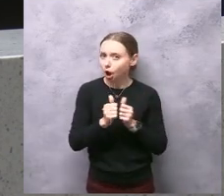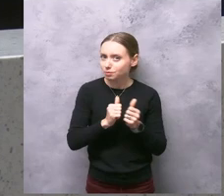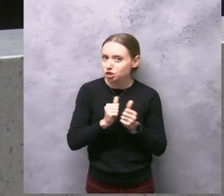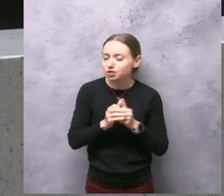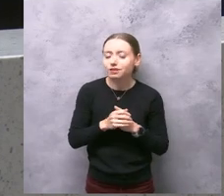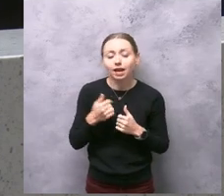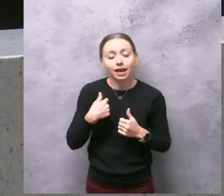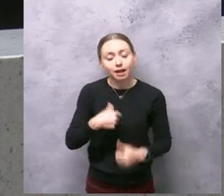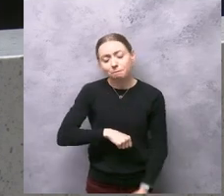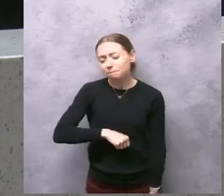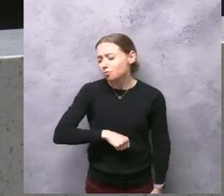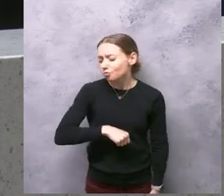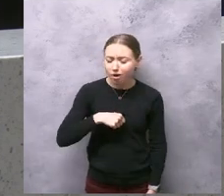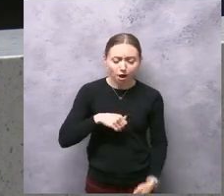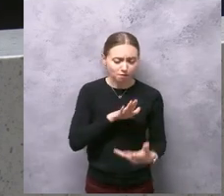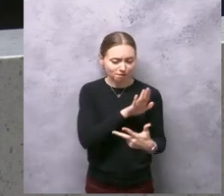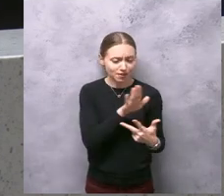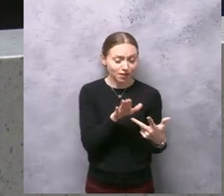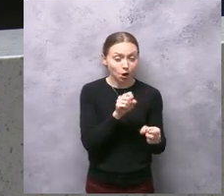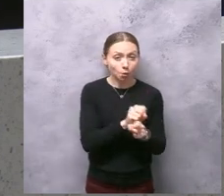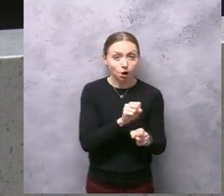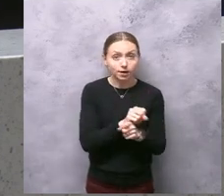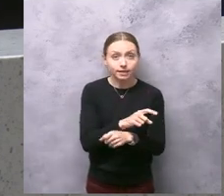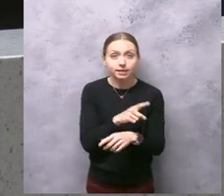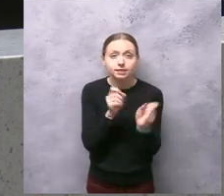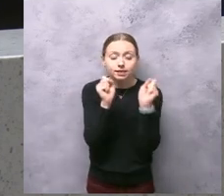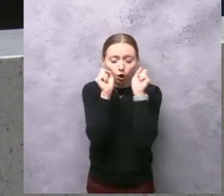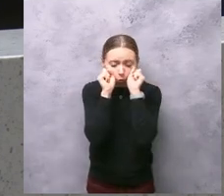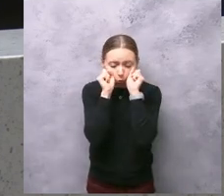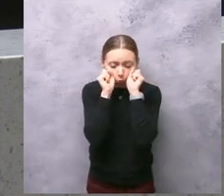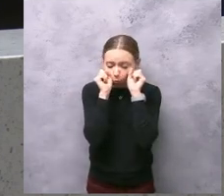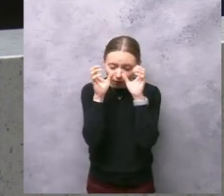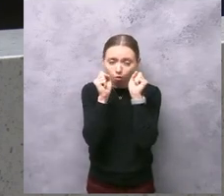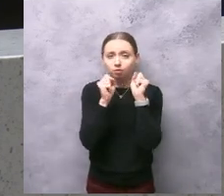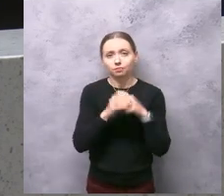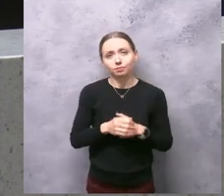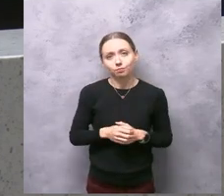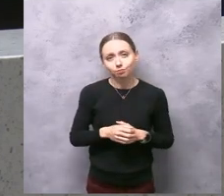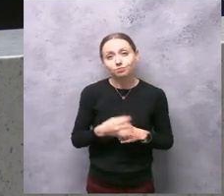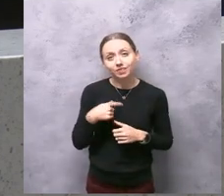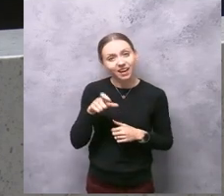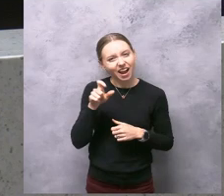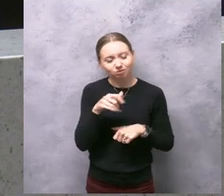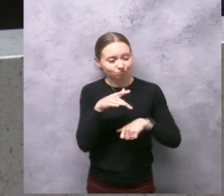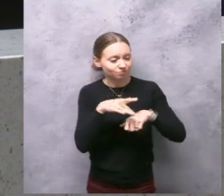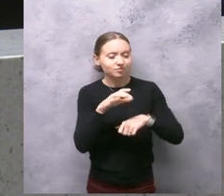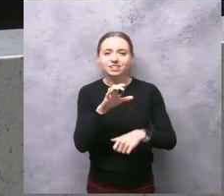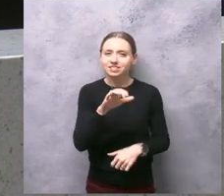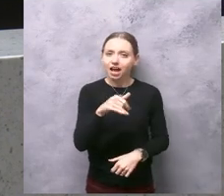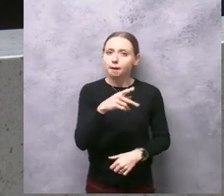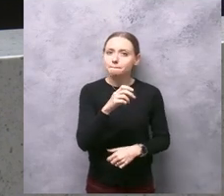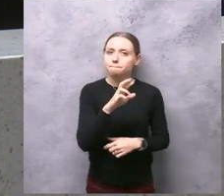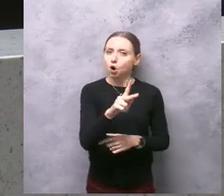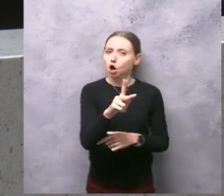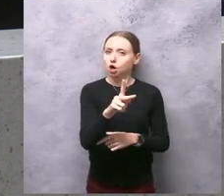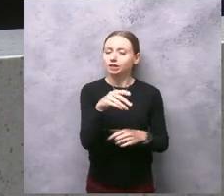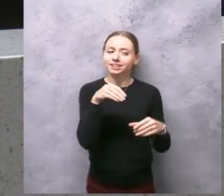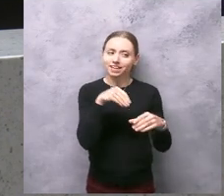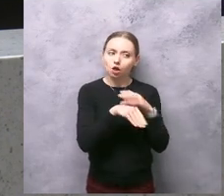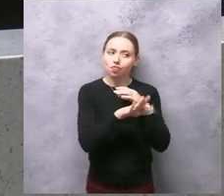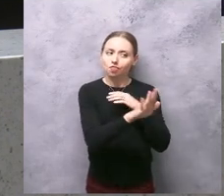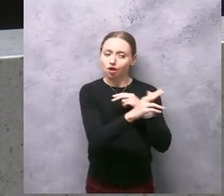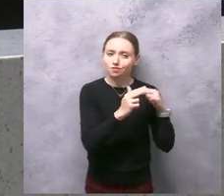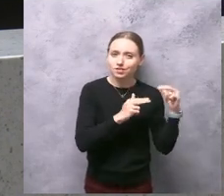are doing. It is incredible. And I have to get out to Cy Park to see those guys in their facility rather than